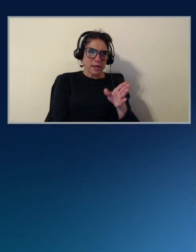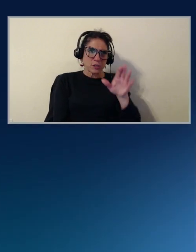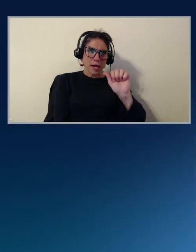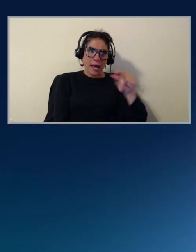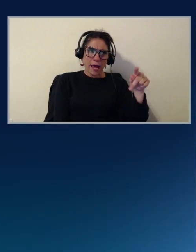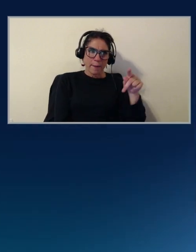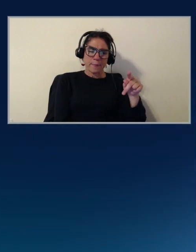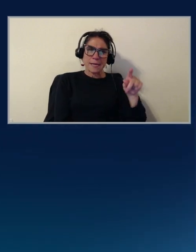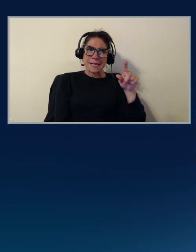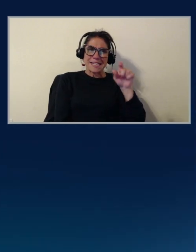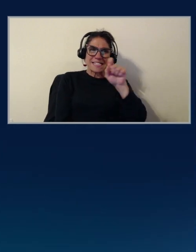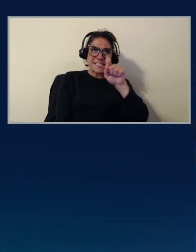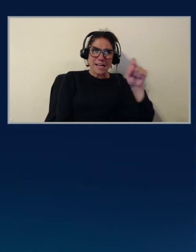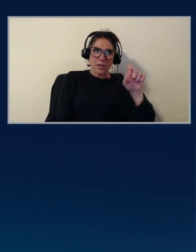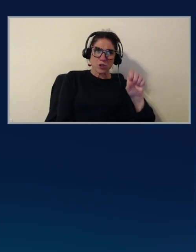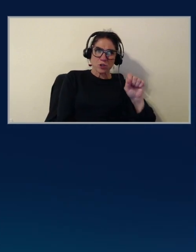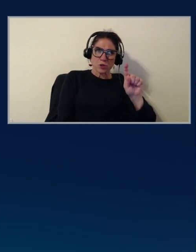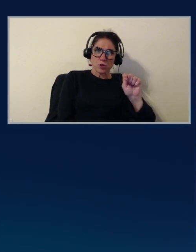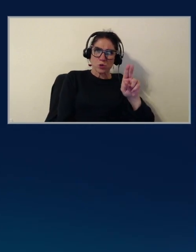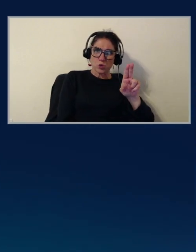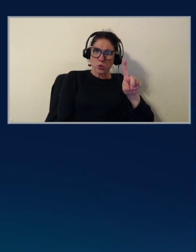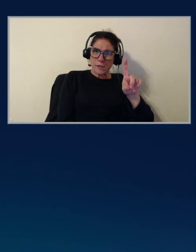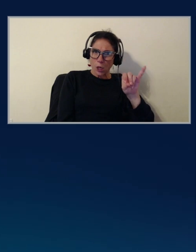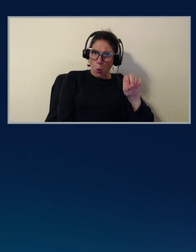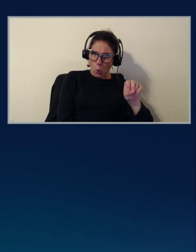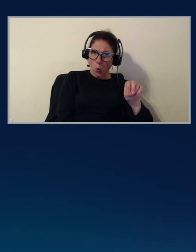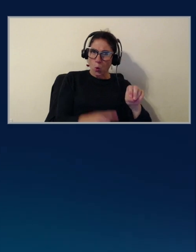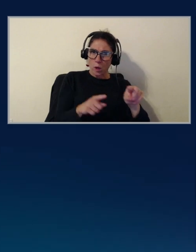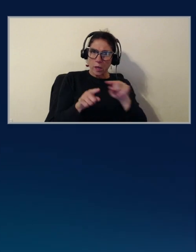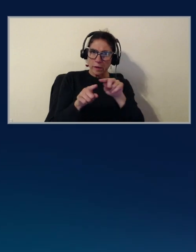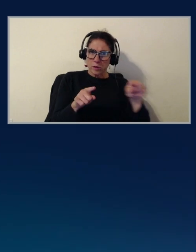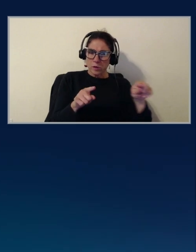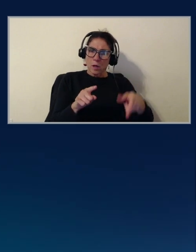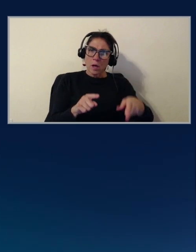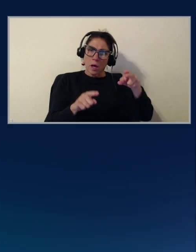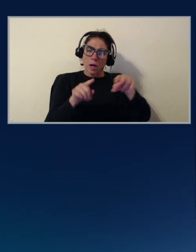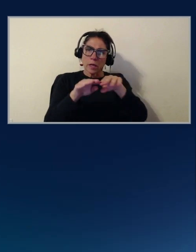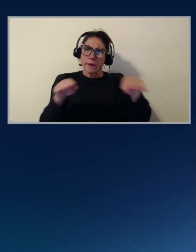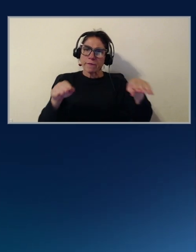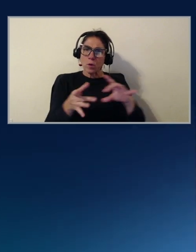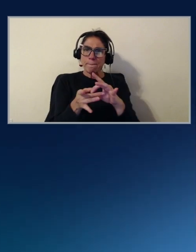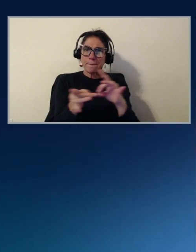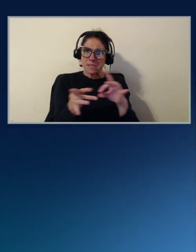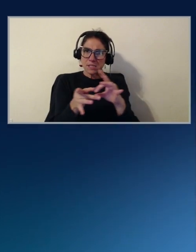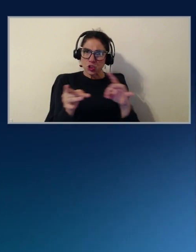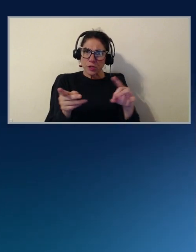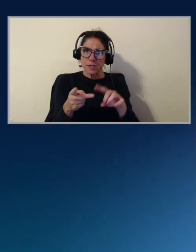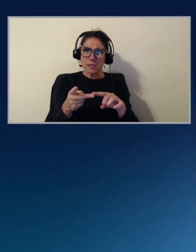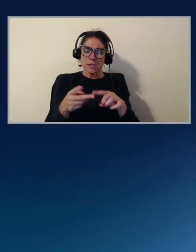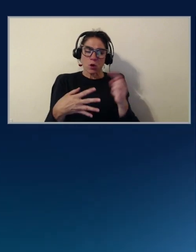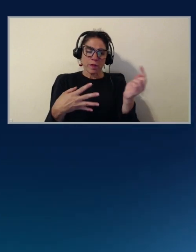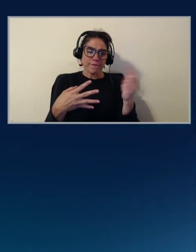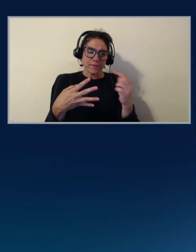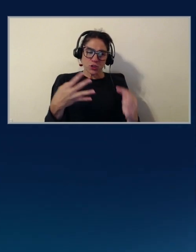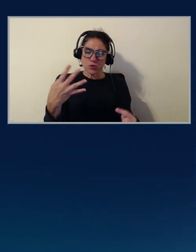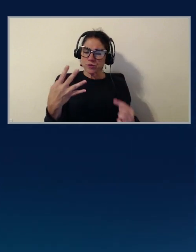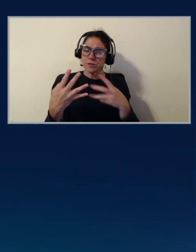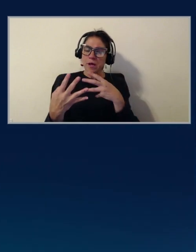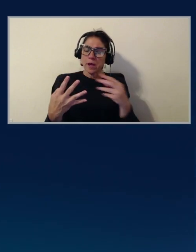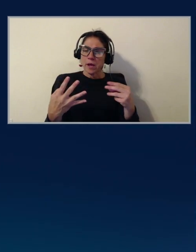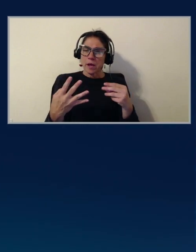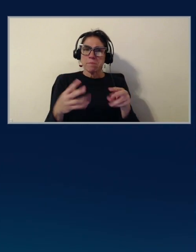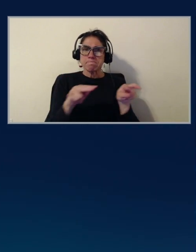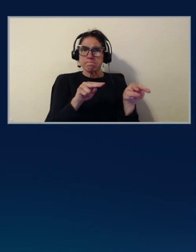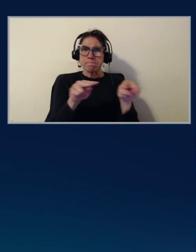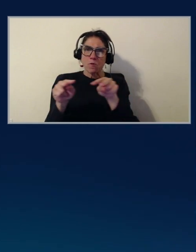aws.amazon.com/app-studio. Okay. And that gives you sort of all the high-level messaging points and all the features and an overview about